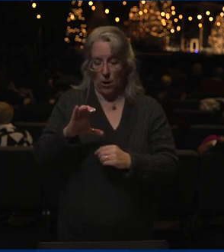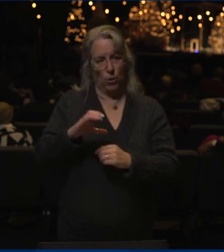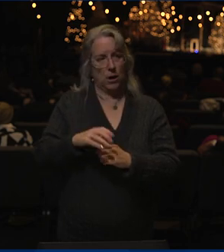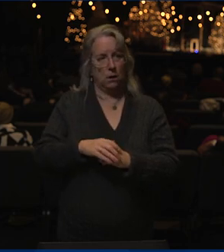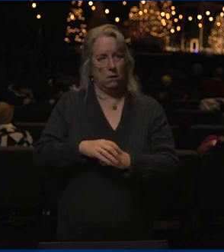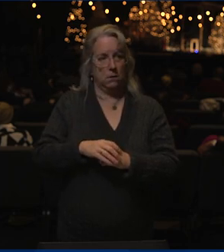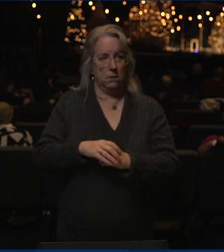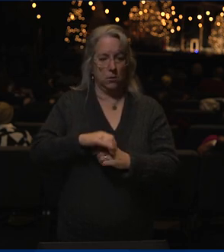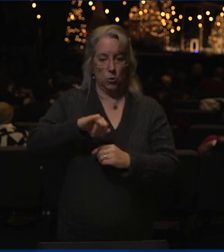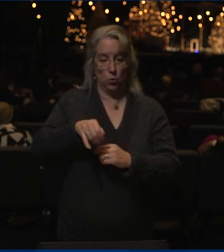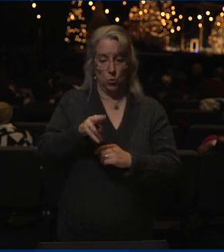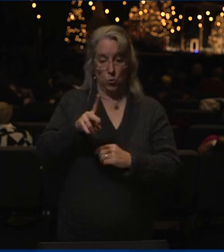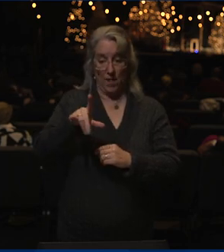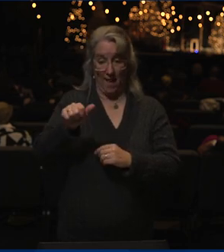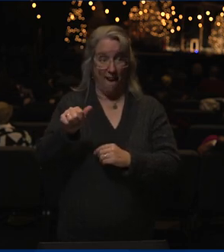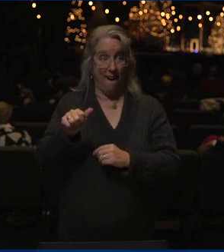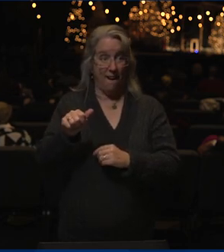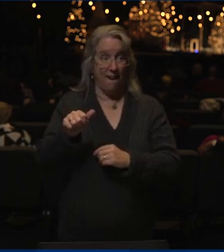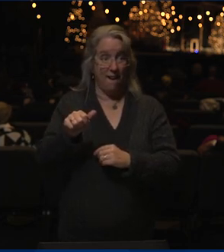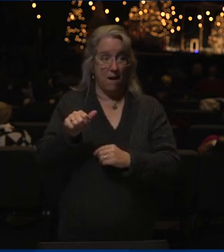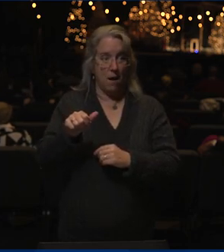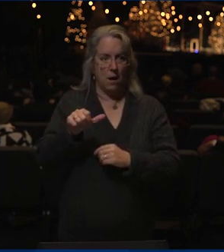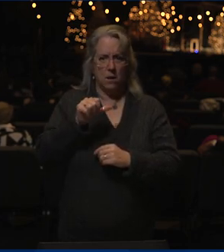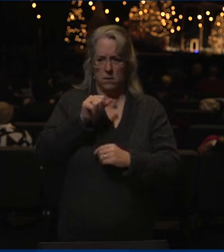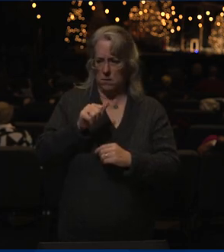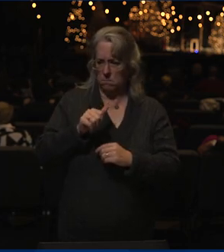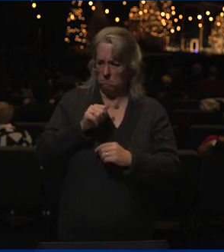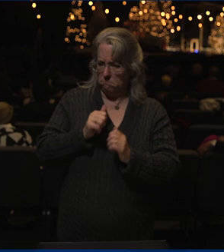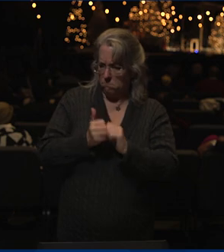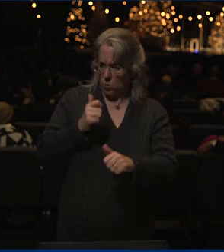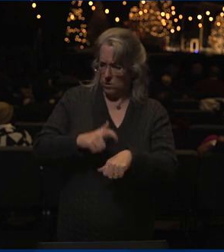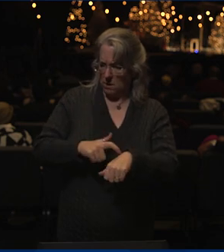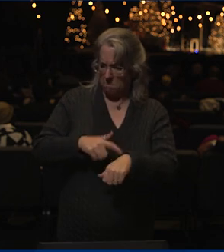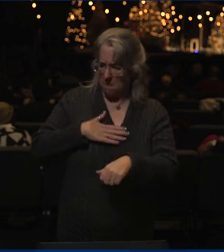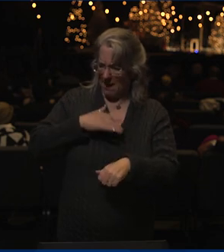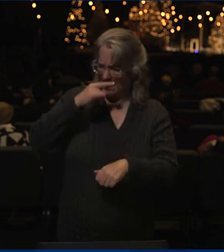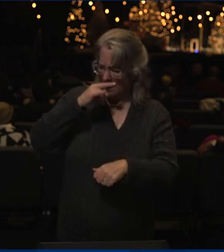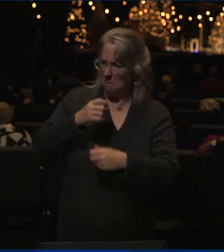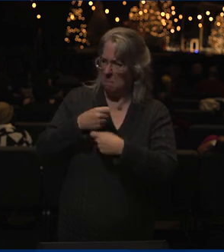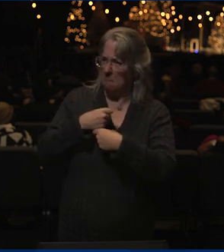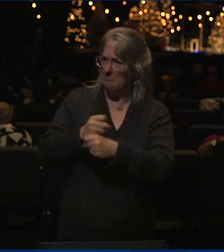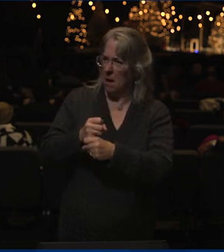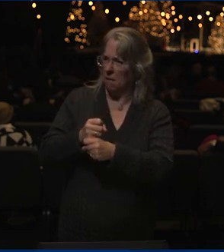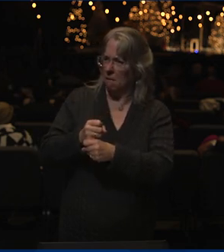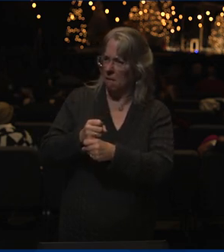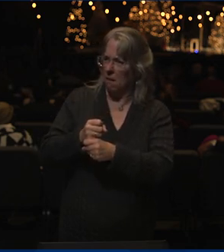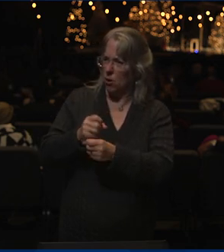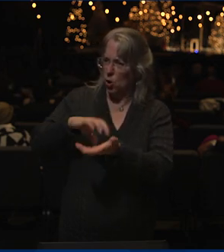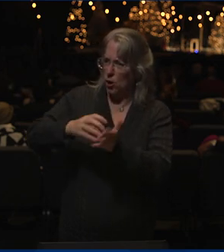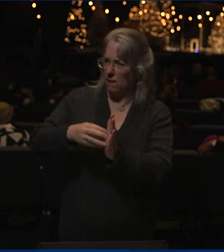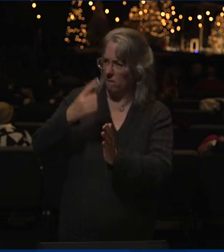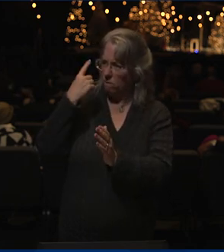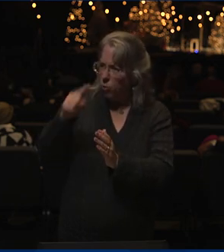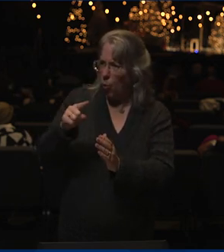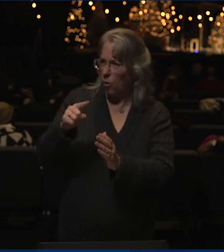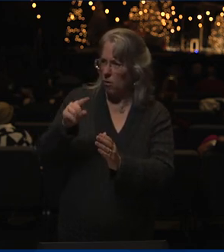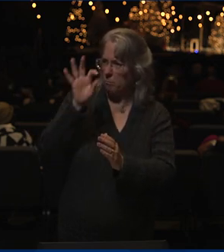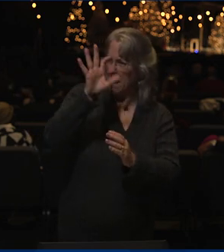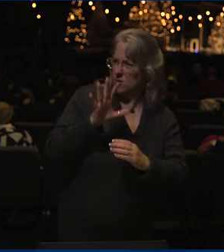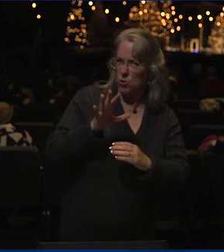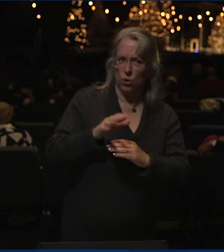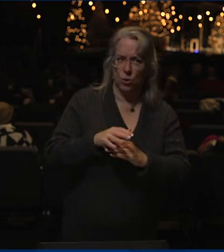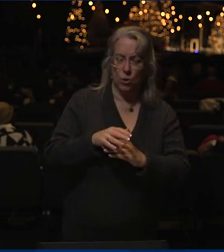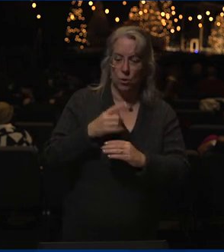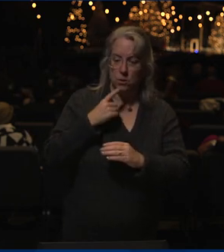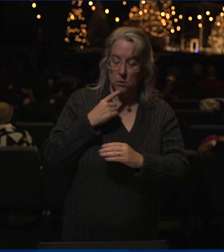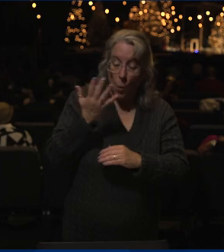And she's like, not usually my kid is making a cookie for Julia, but he made a cookie for me. And she said, why? And he said,